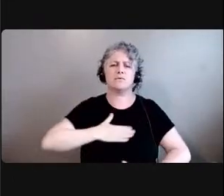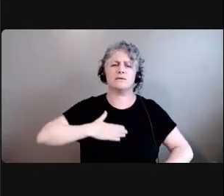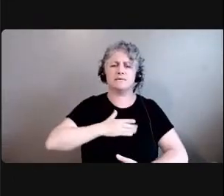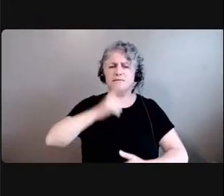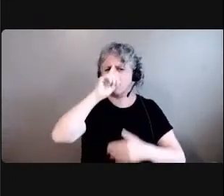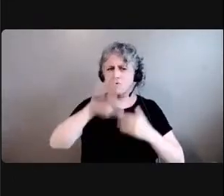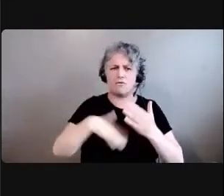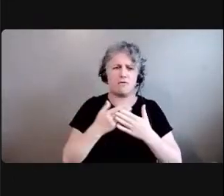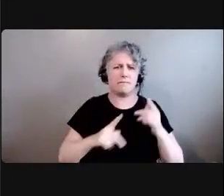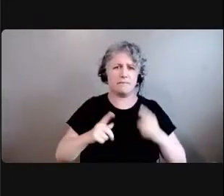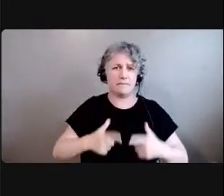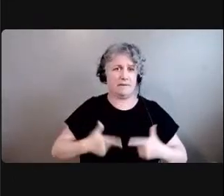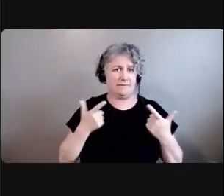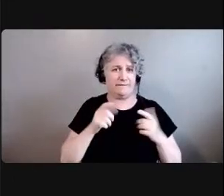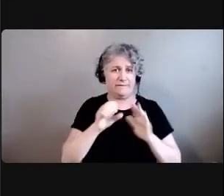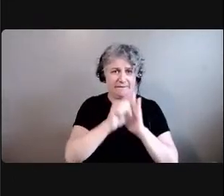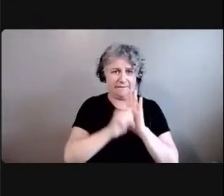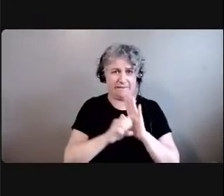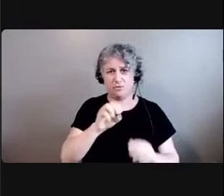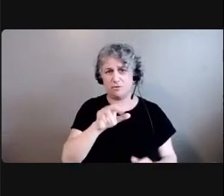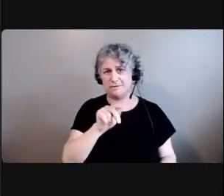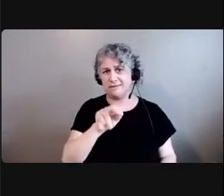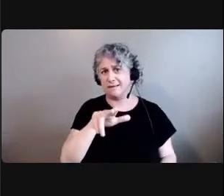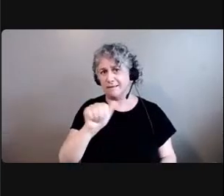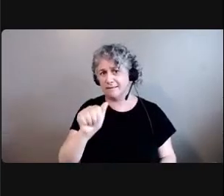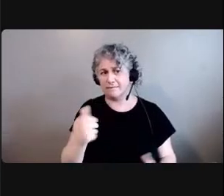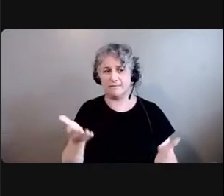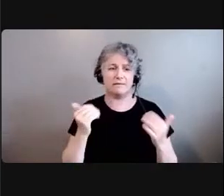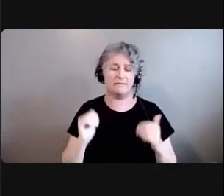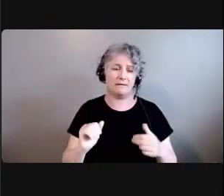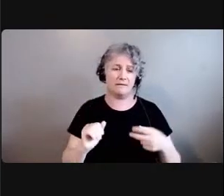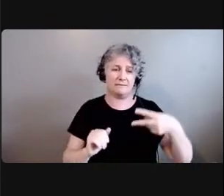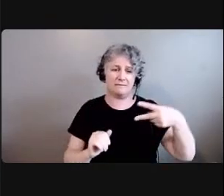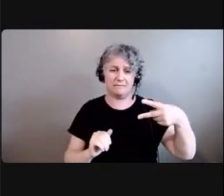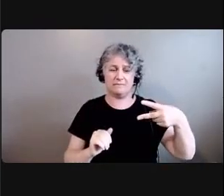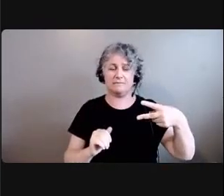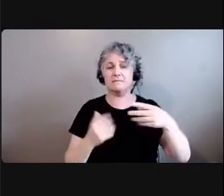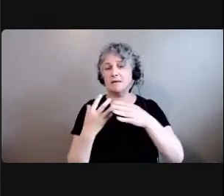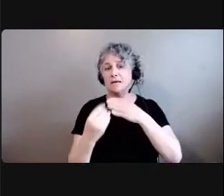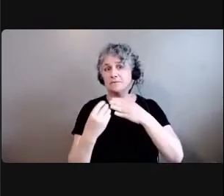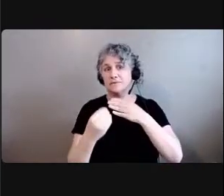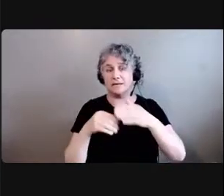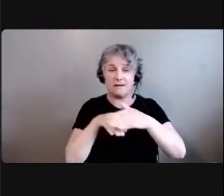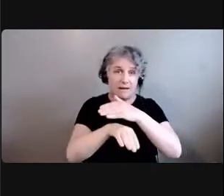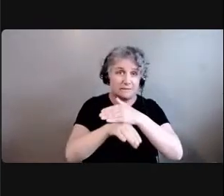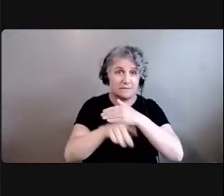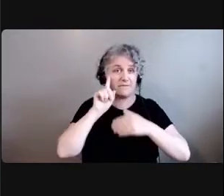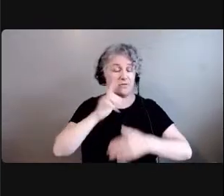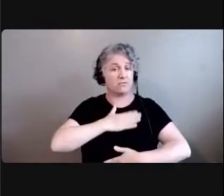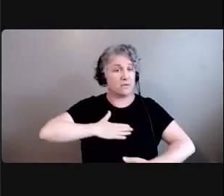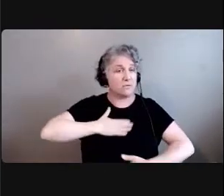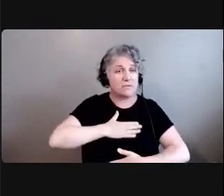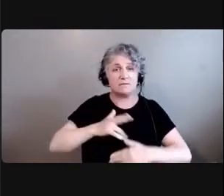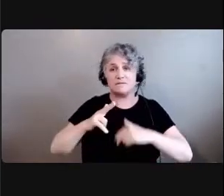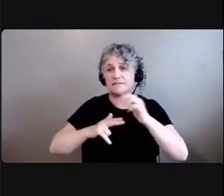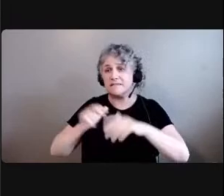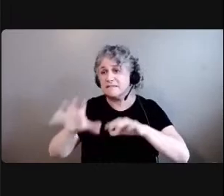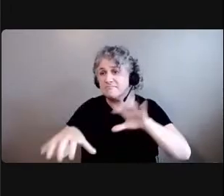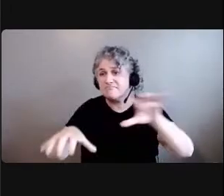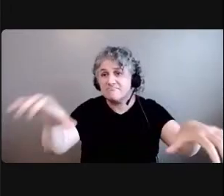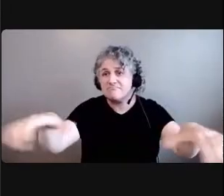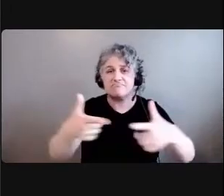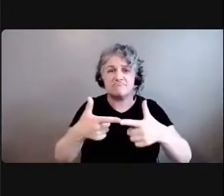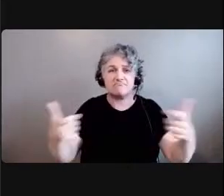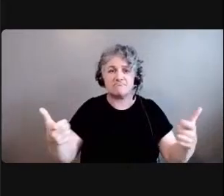Montanans. Goal 2, enhance public access to outdoor recreation resources and facilities. Goal